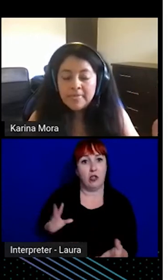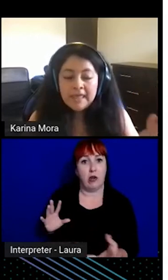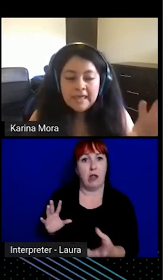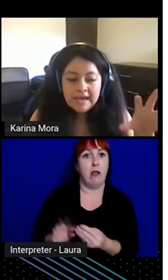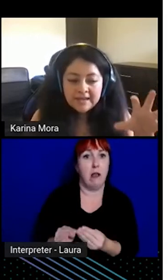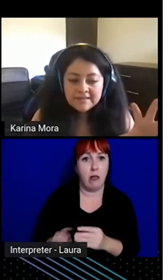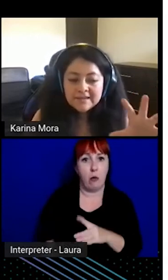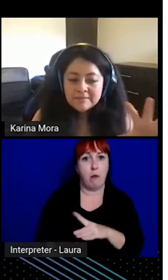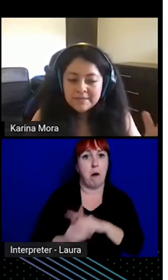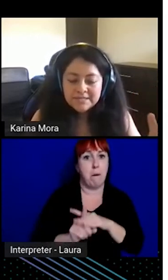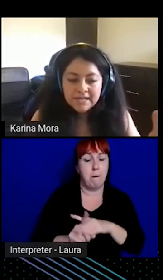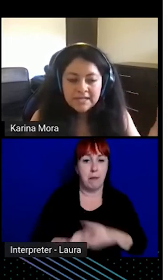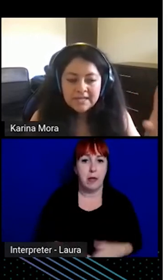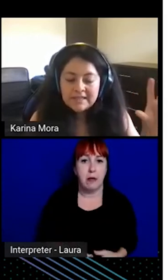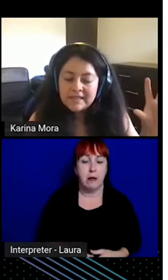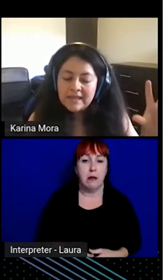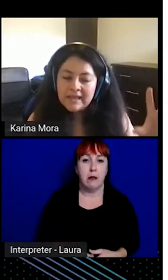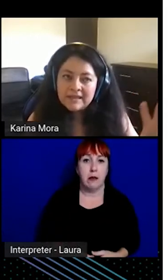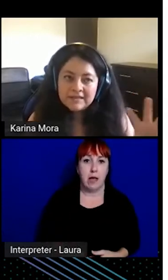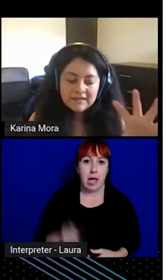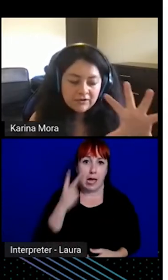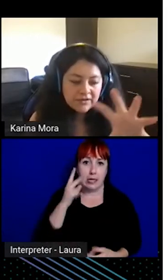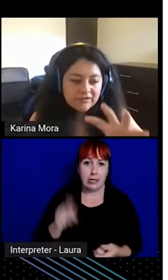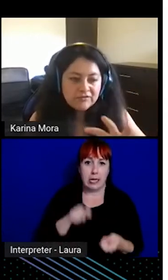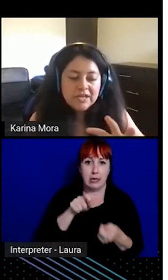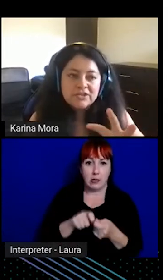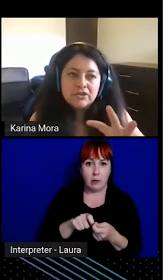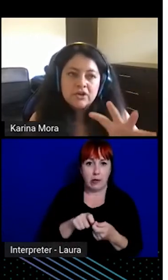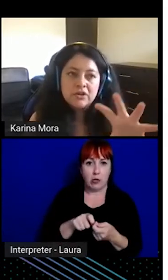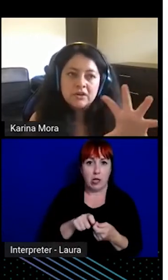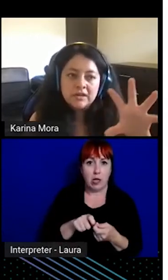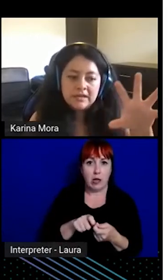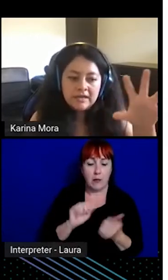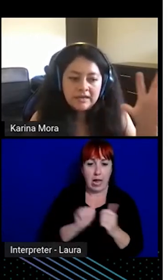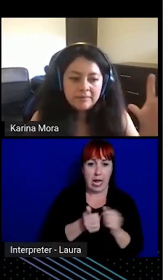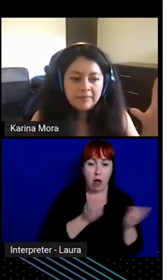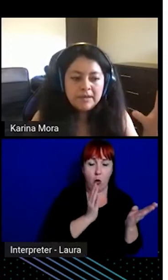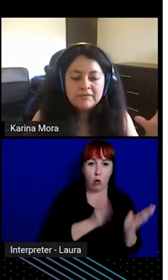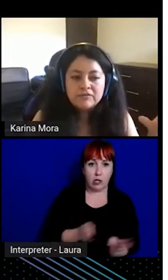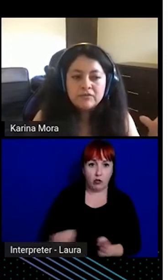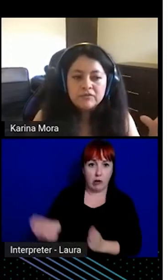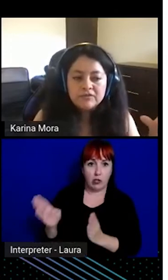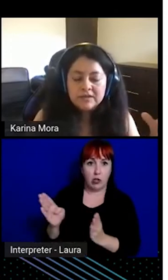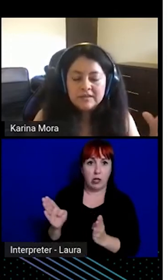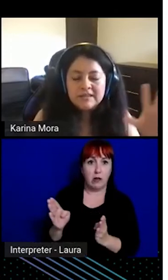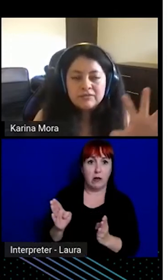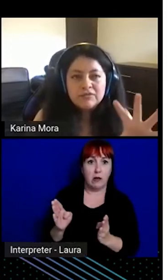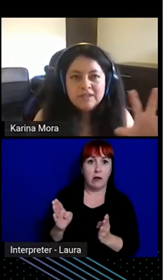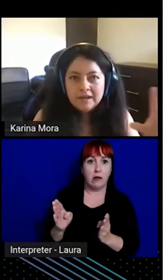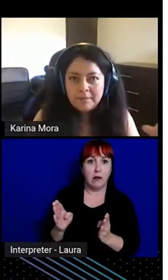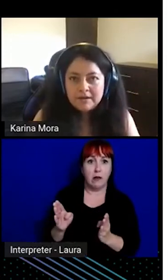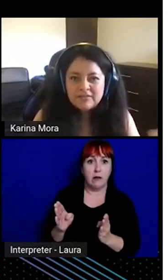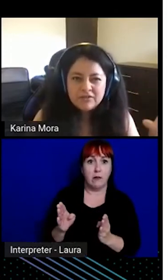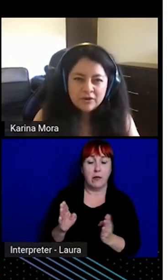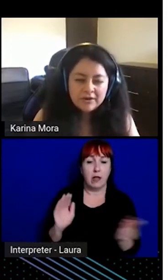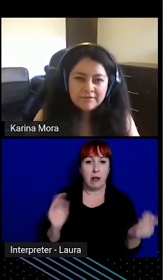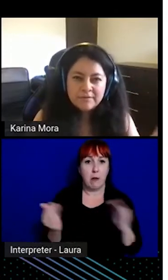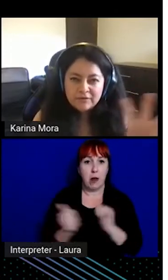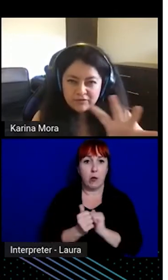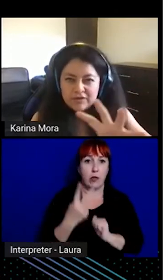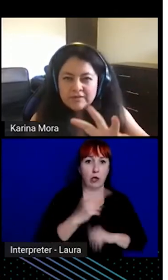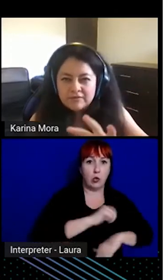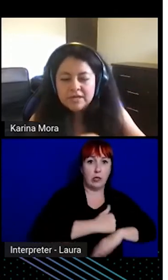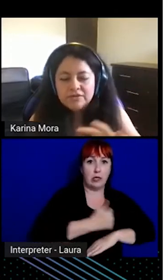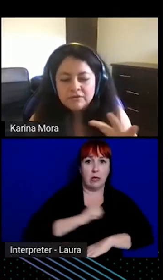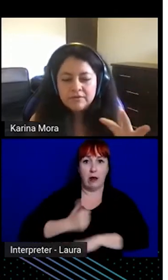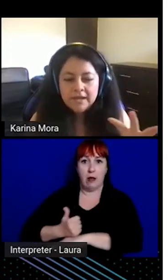view. I see especially in the orchestration versus in the two Saga parts, choreography